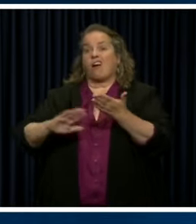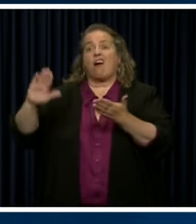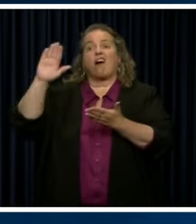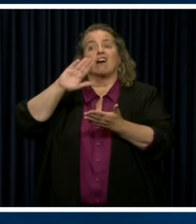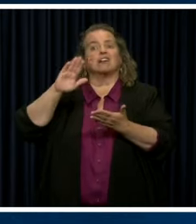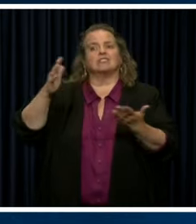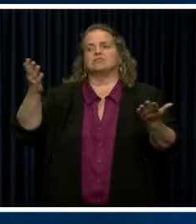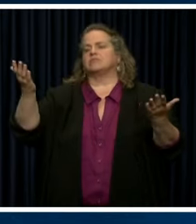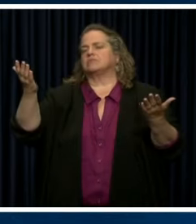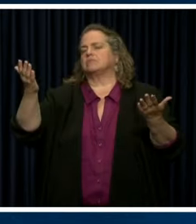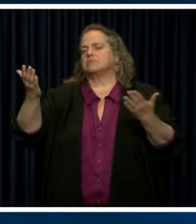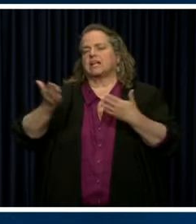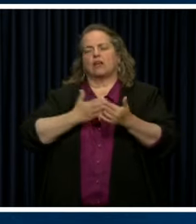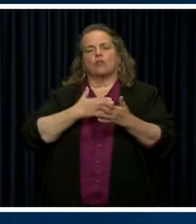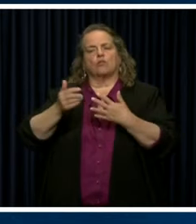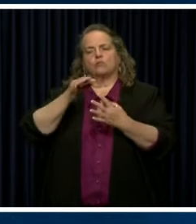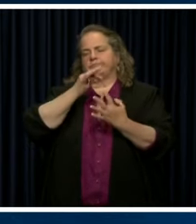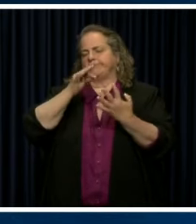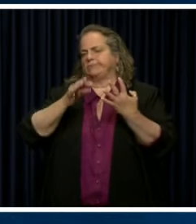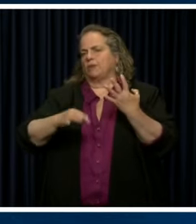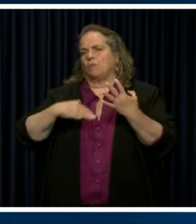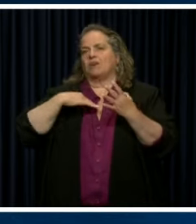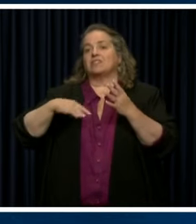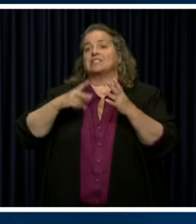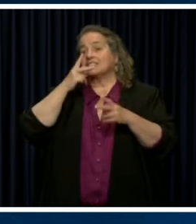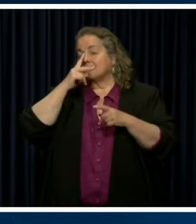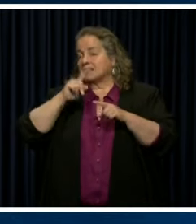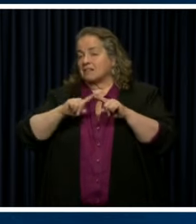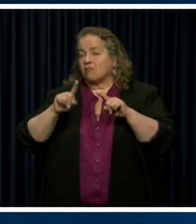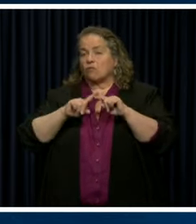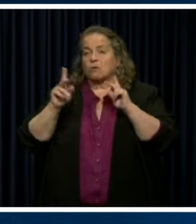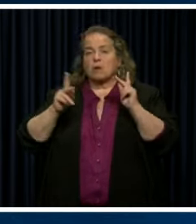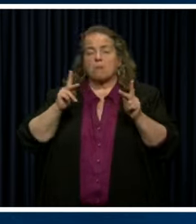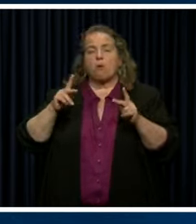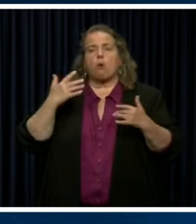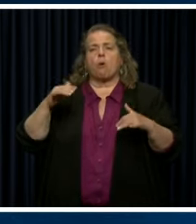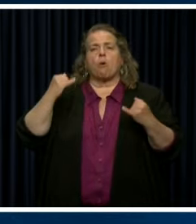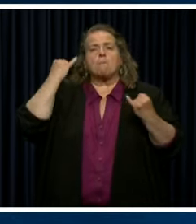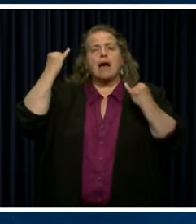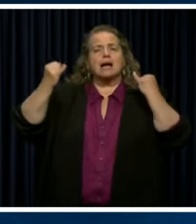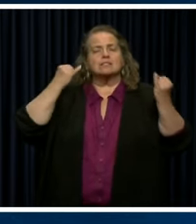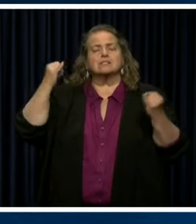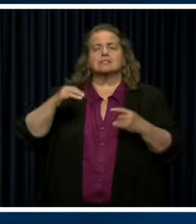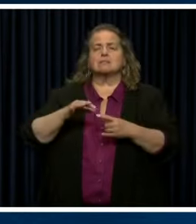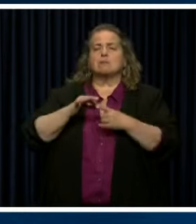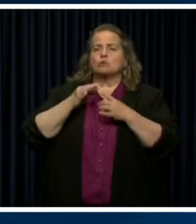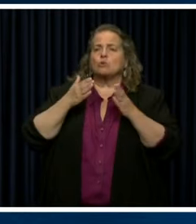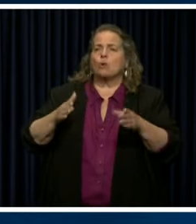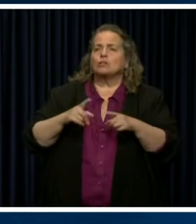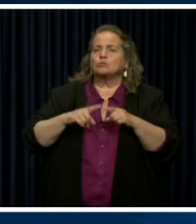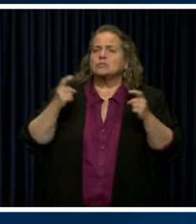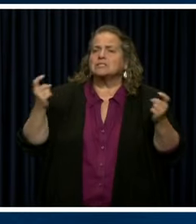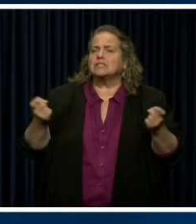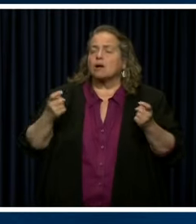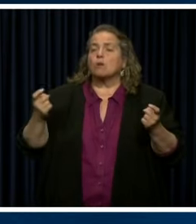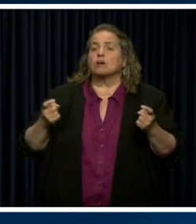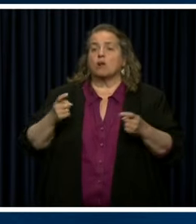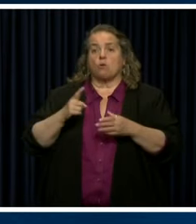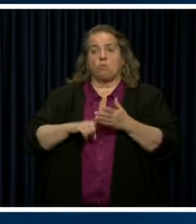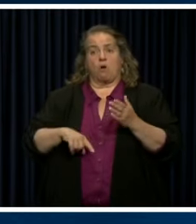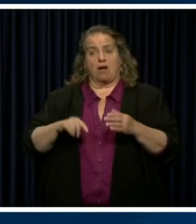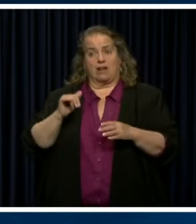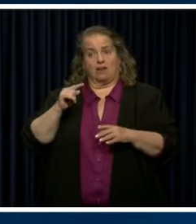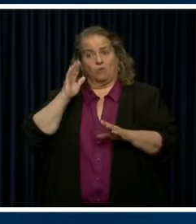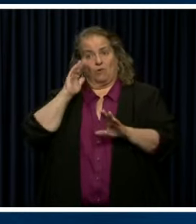we're seeing folks find really special ways to celebrate it. And maybe what it reminds us